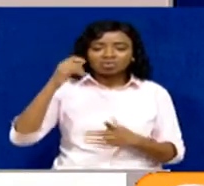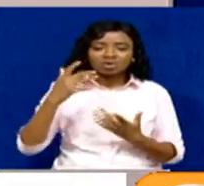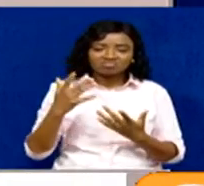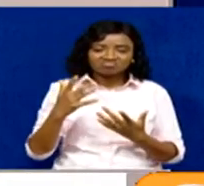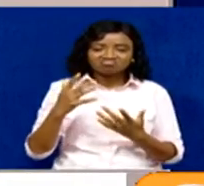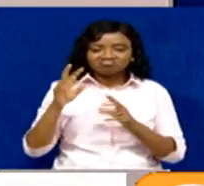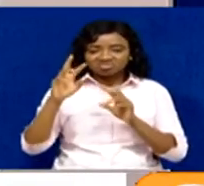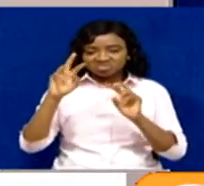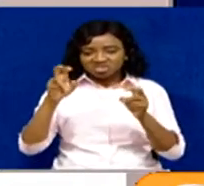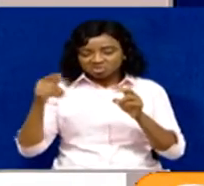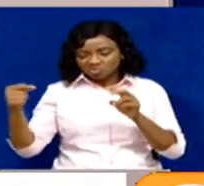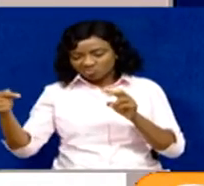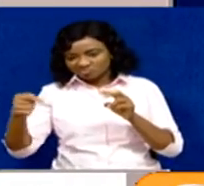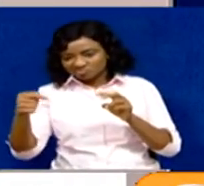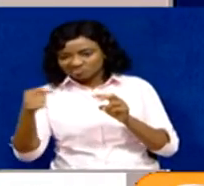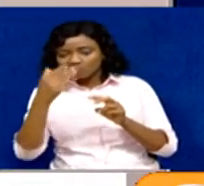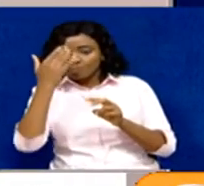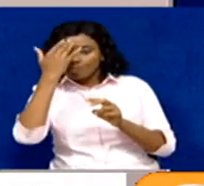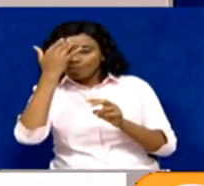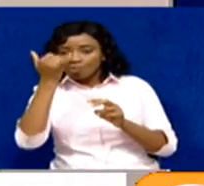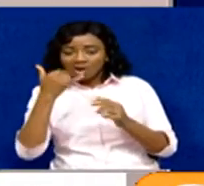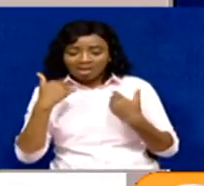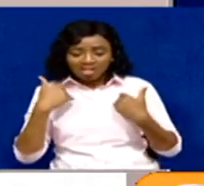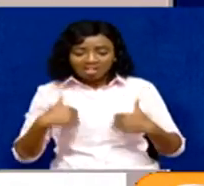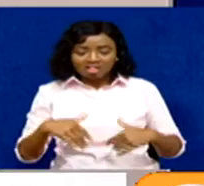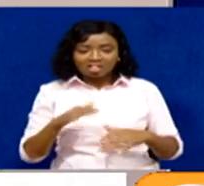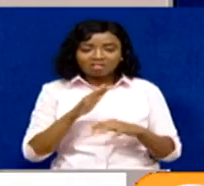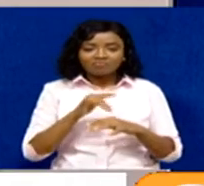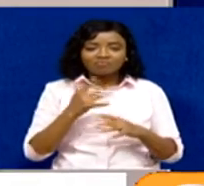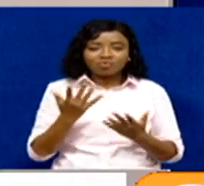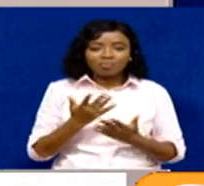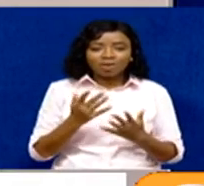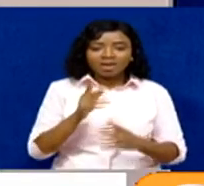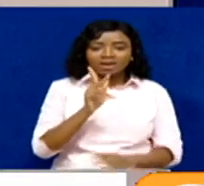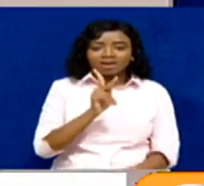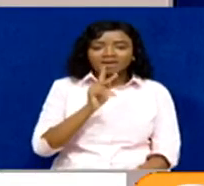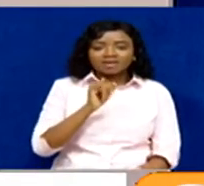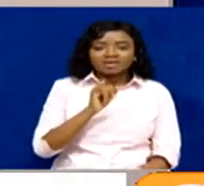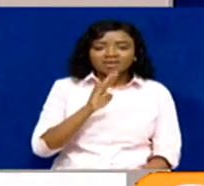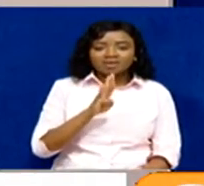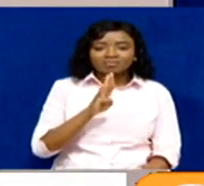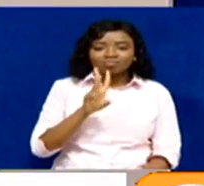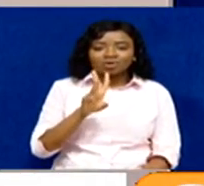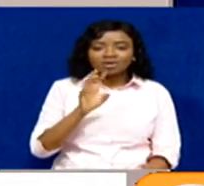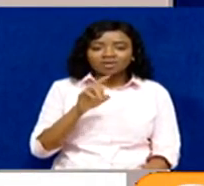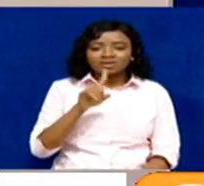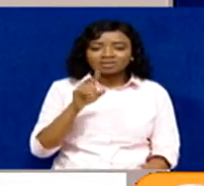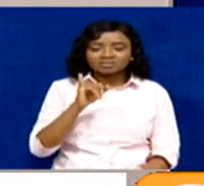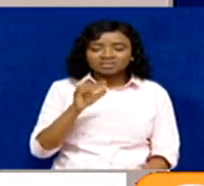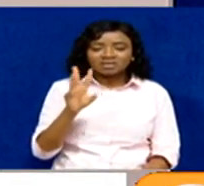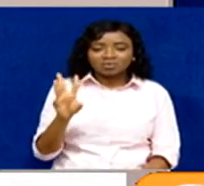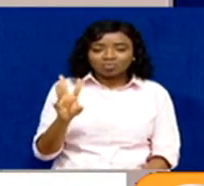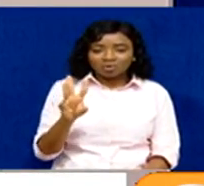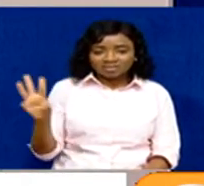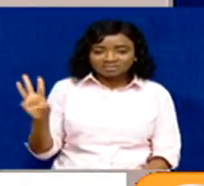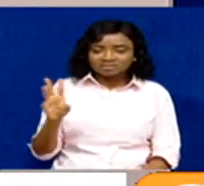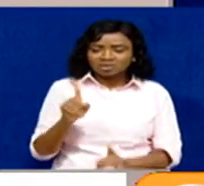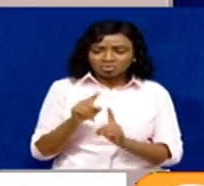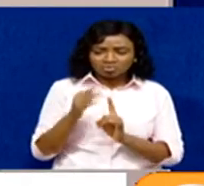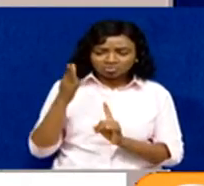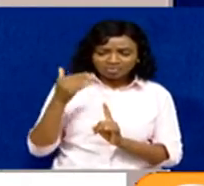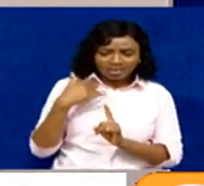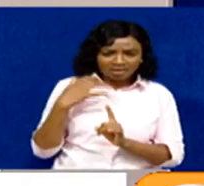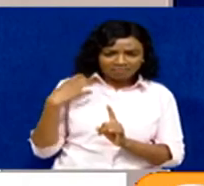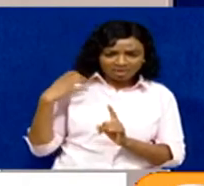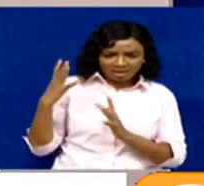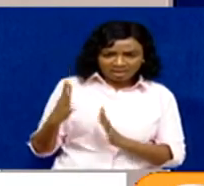background to it. Because I come from Kibwezi West, and there is a candidate.